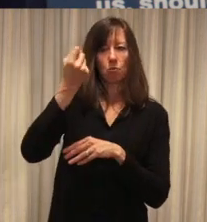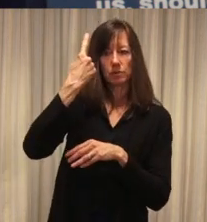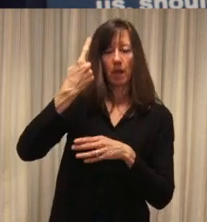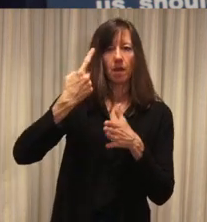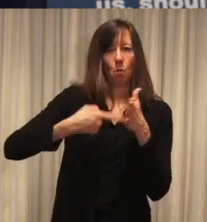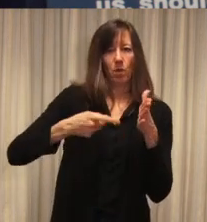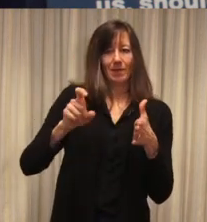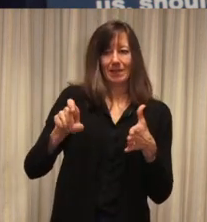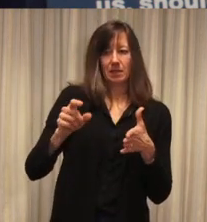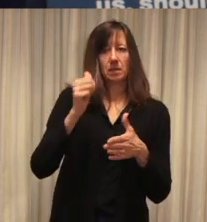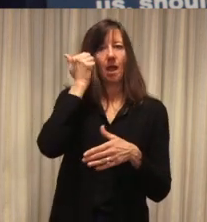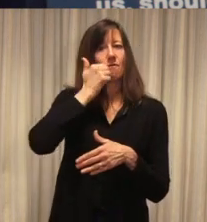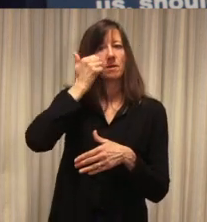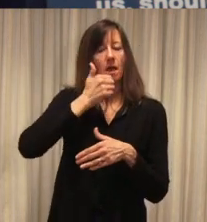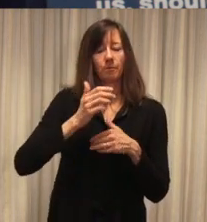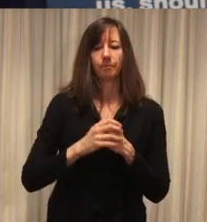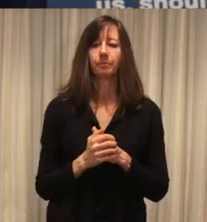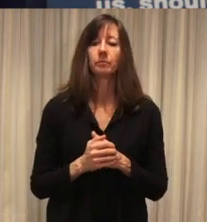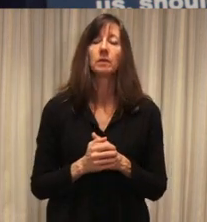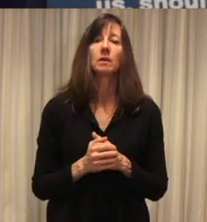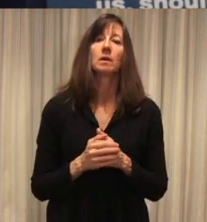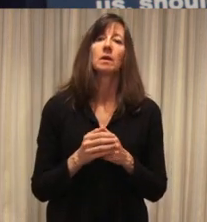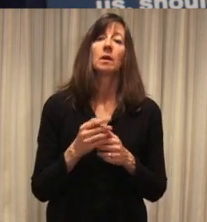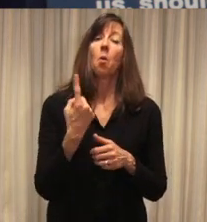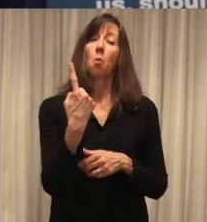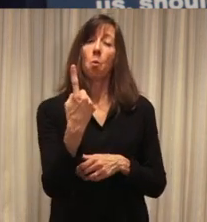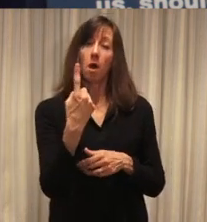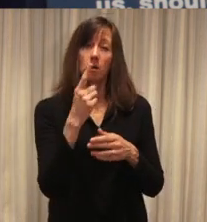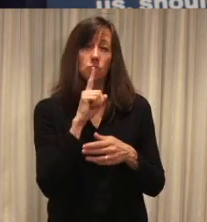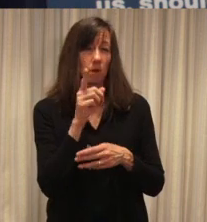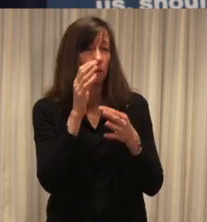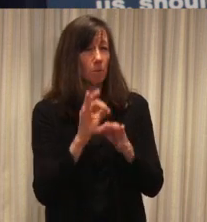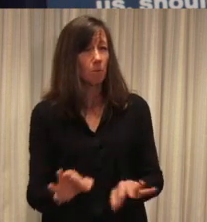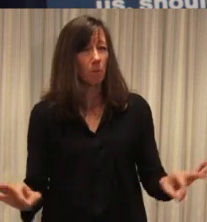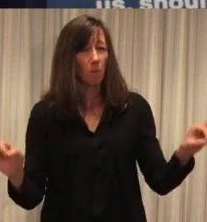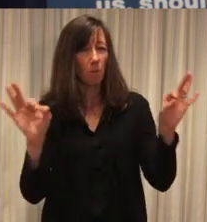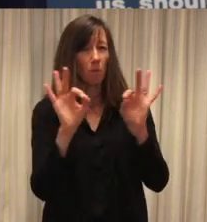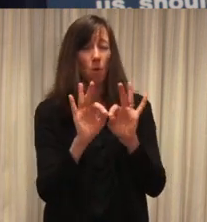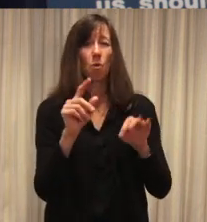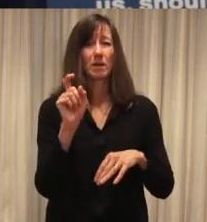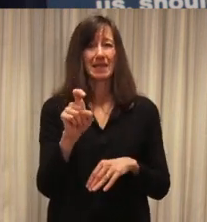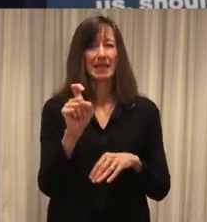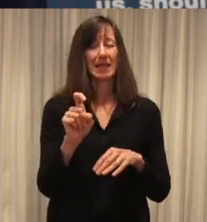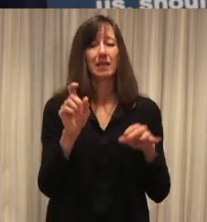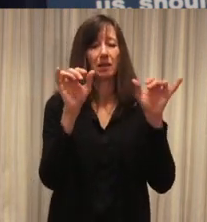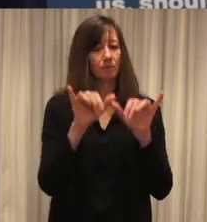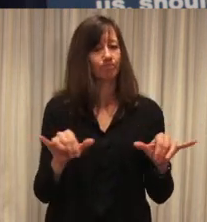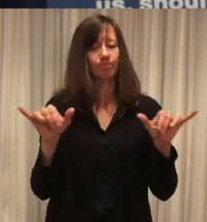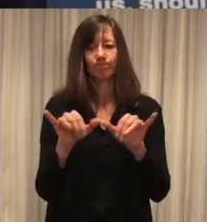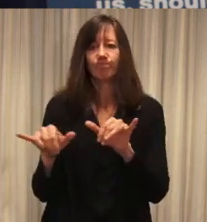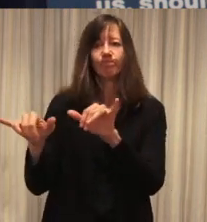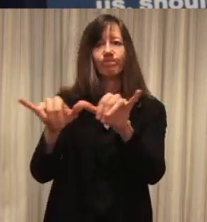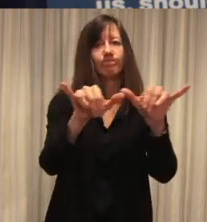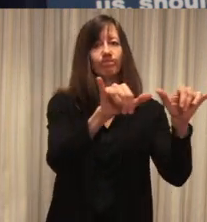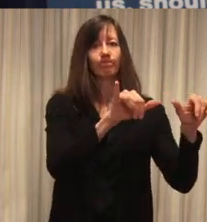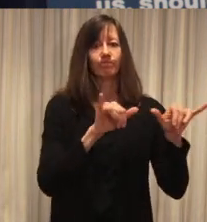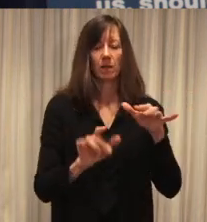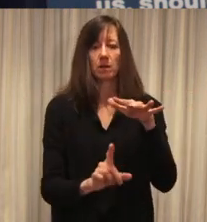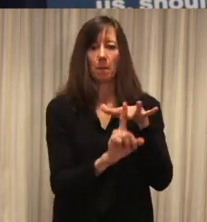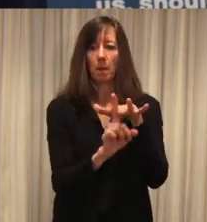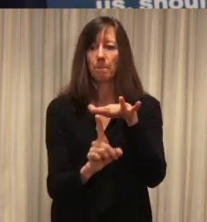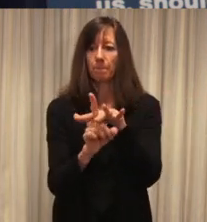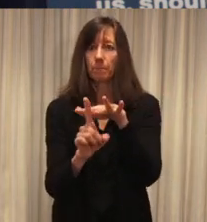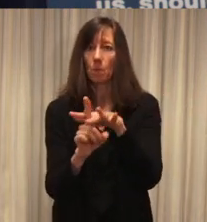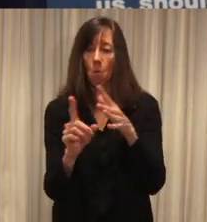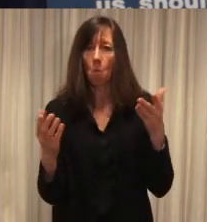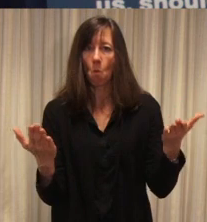One of the most existential needs that has consistently come up is about housing. At